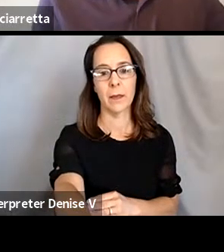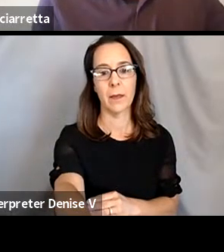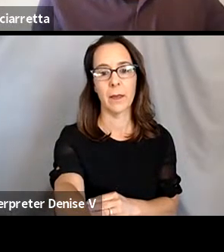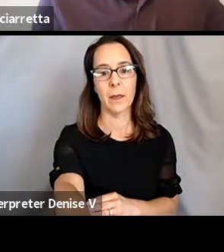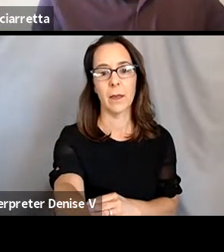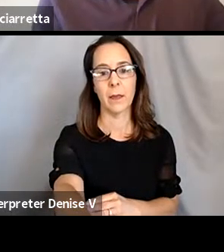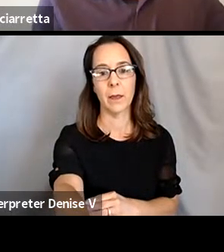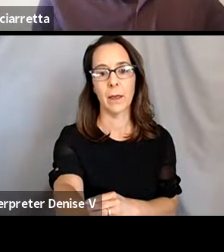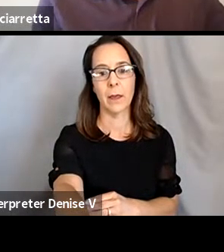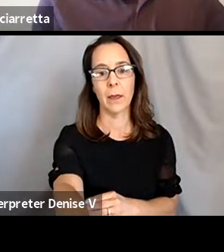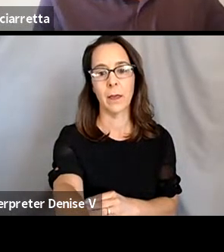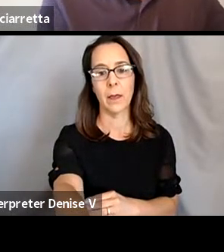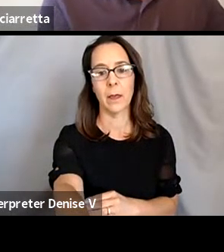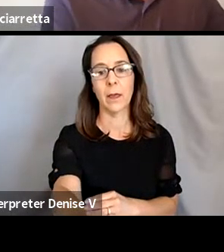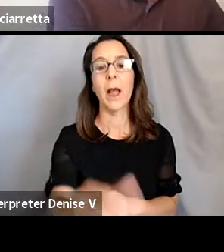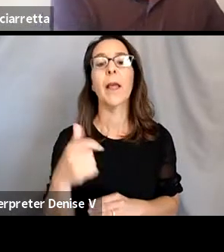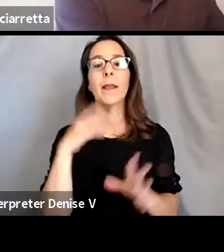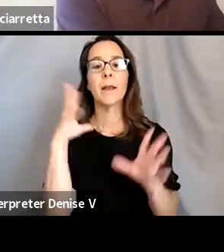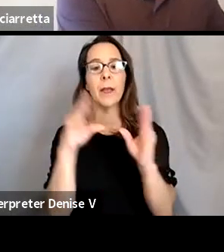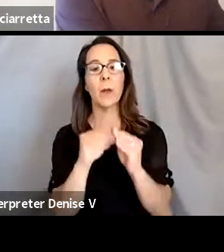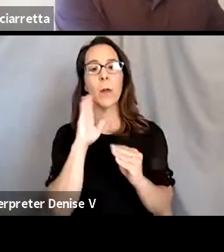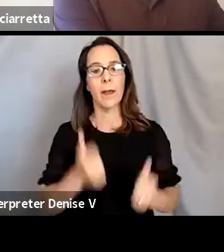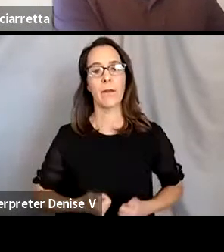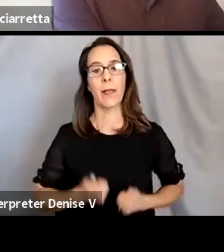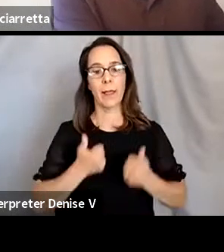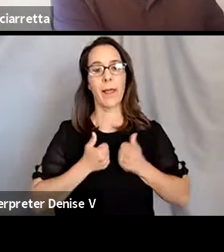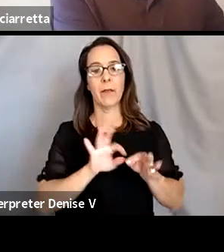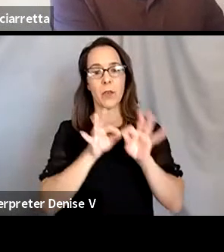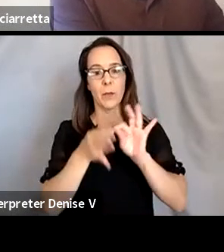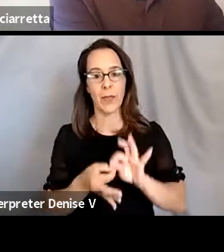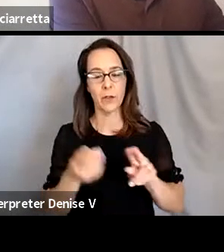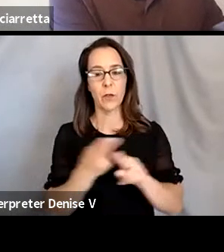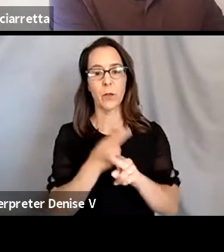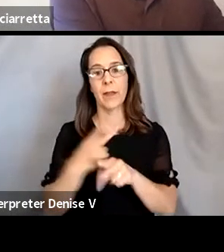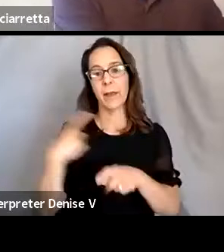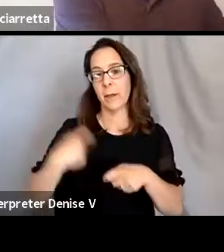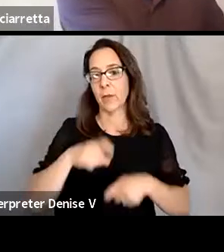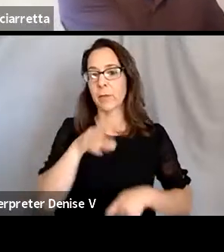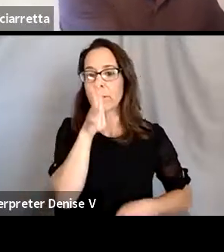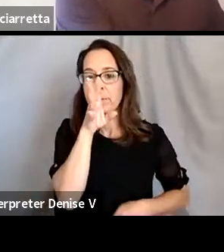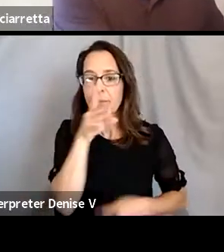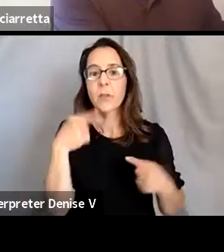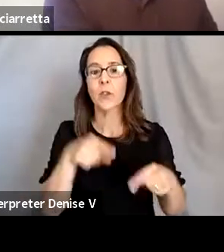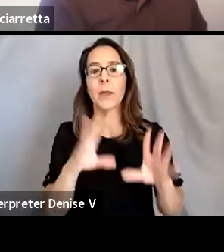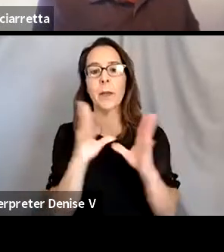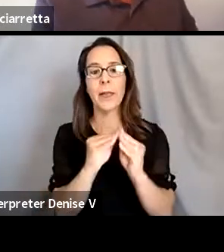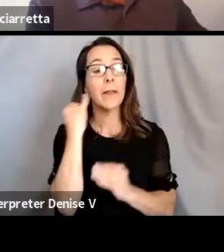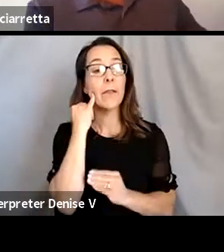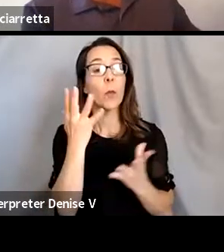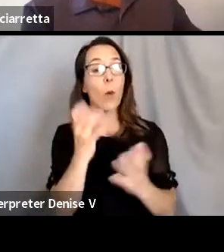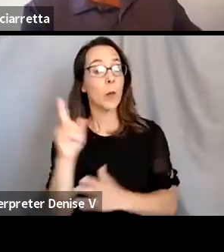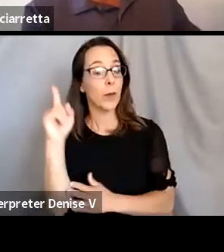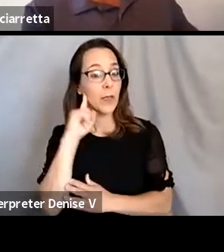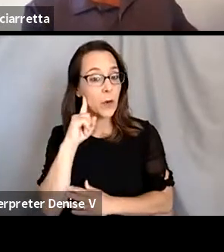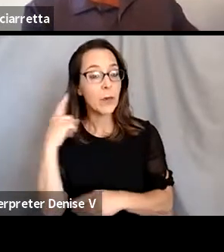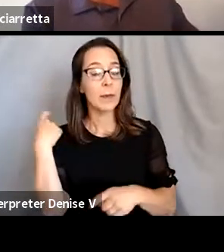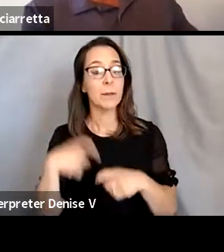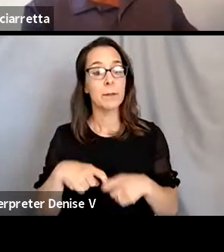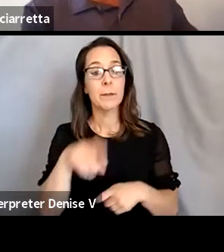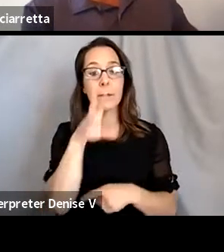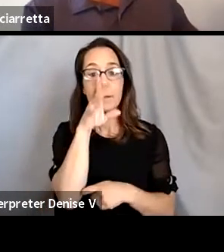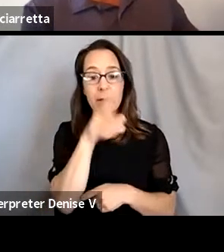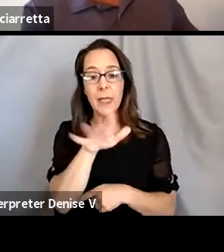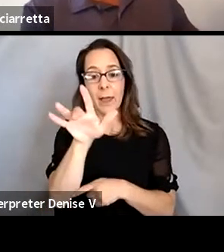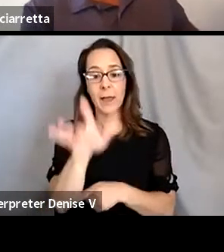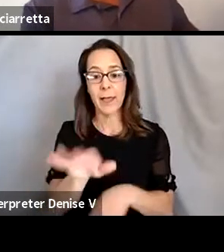live interpretation in Spanish during this meeting. If you wish to hear Spanish interpretation, please click on the interpretation button